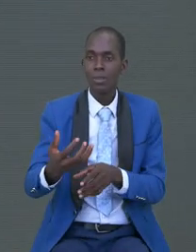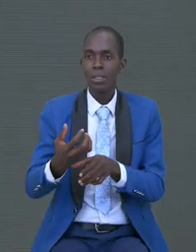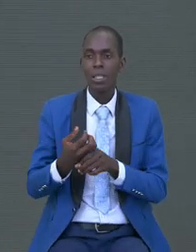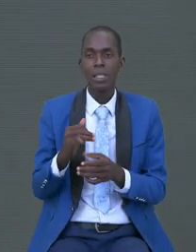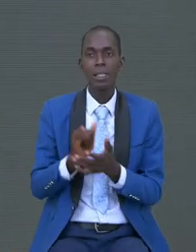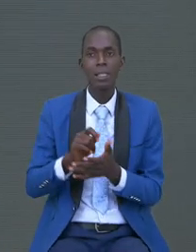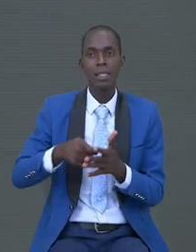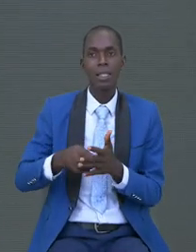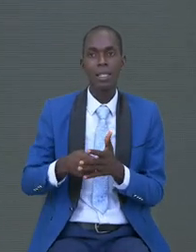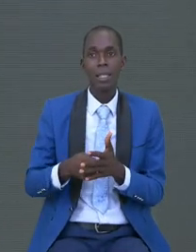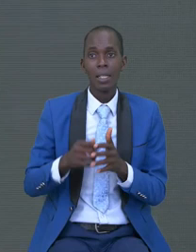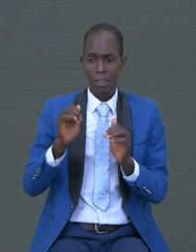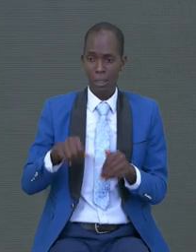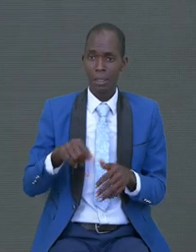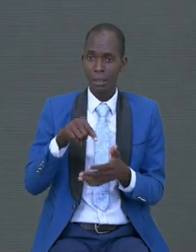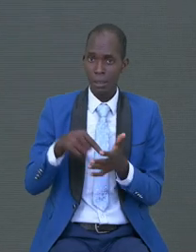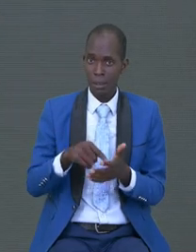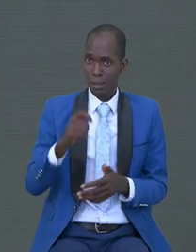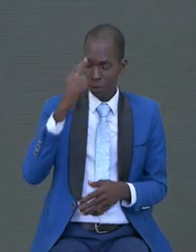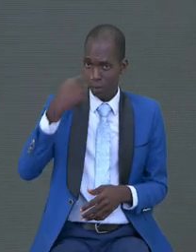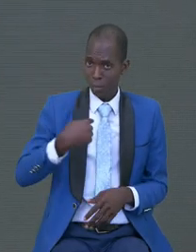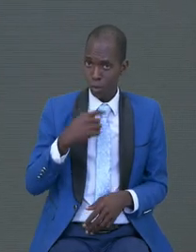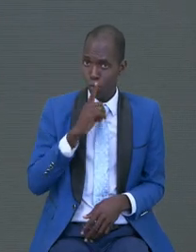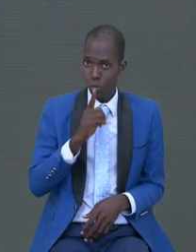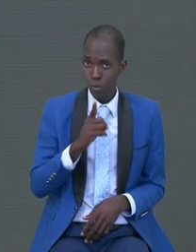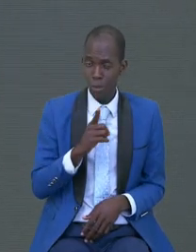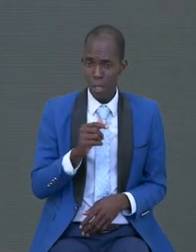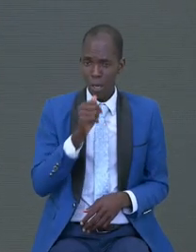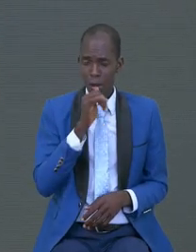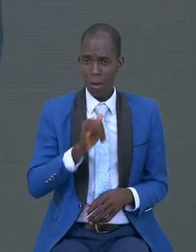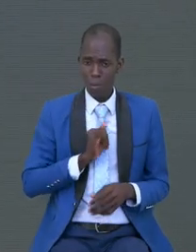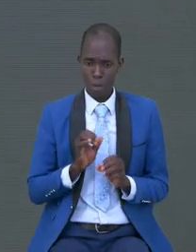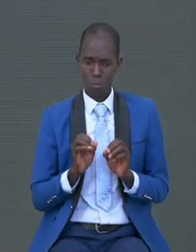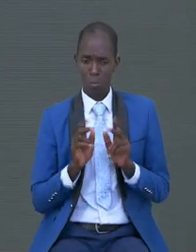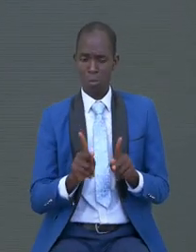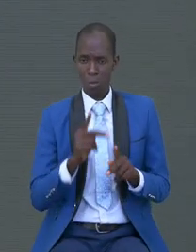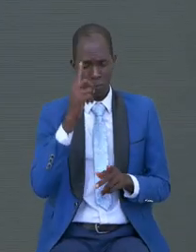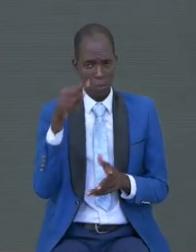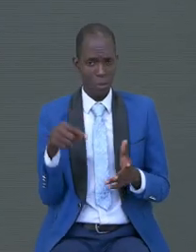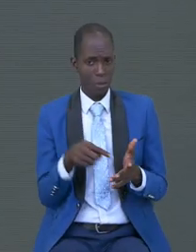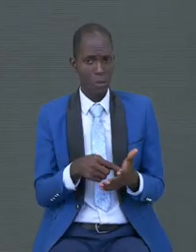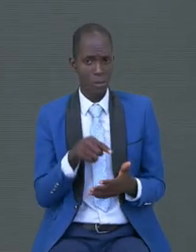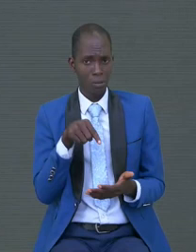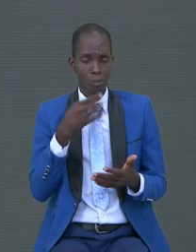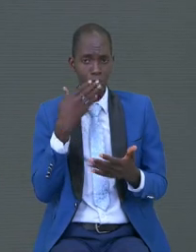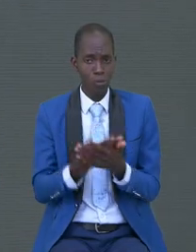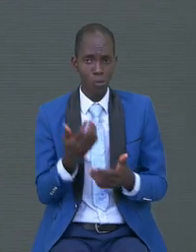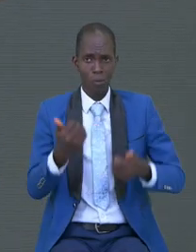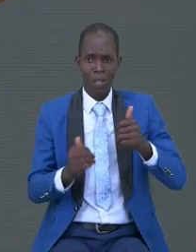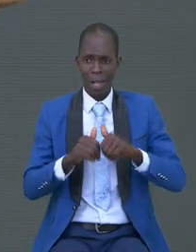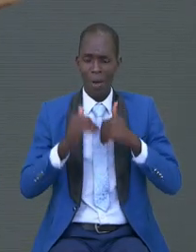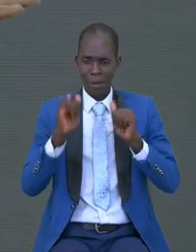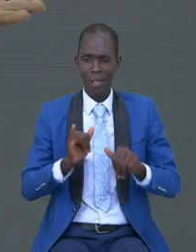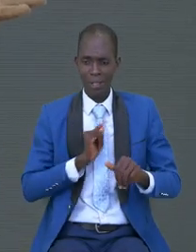key. Can this be for me? Am I good enough for this? How am I going to be driving this